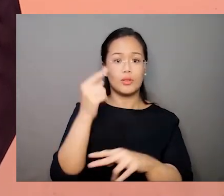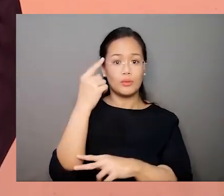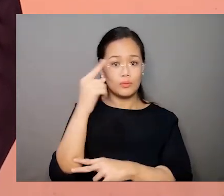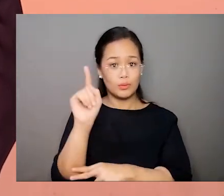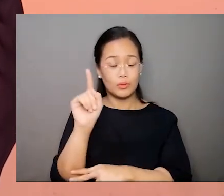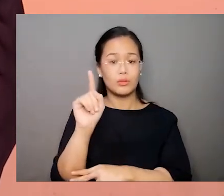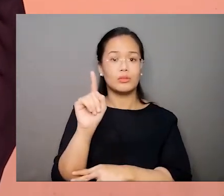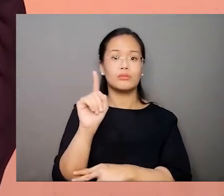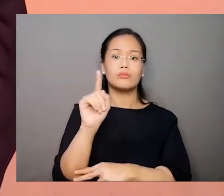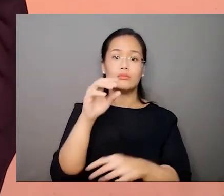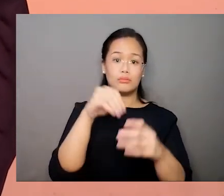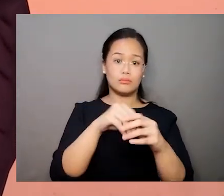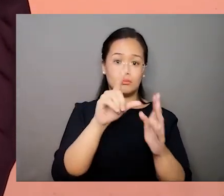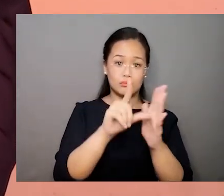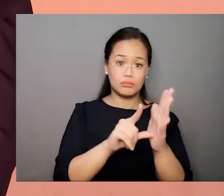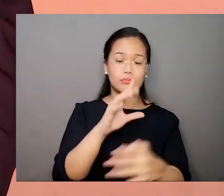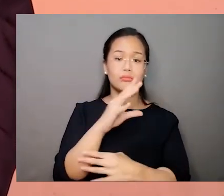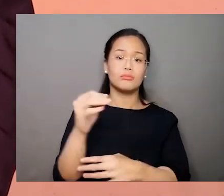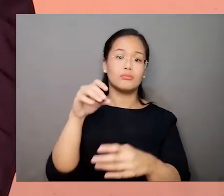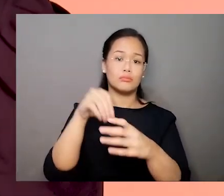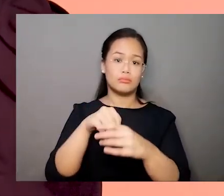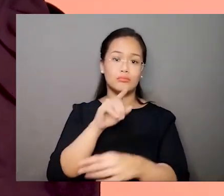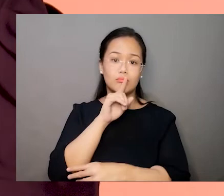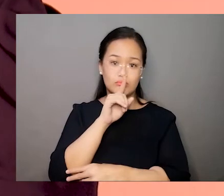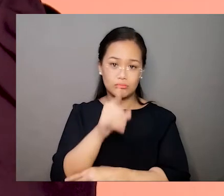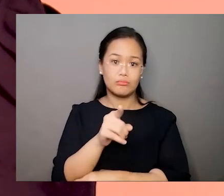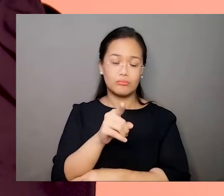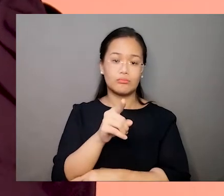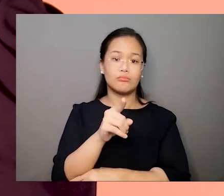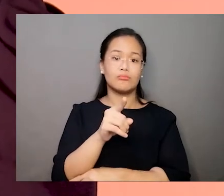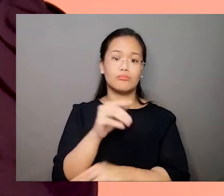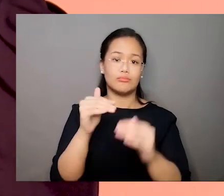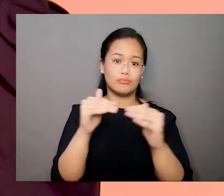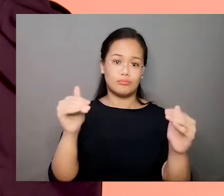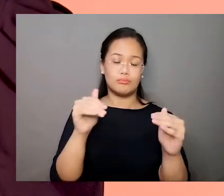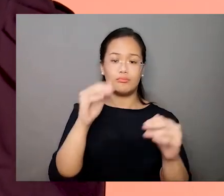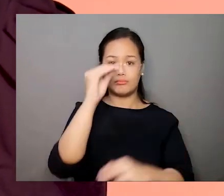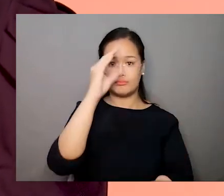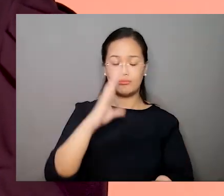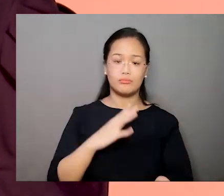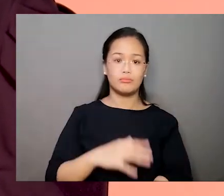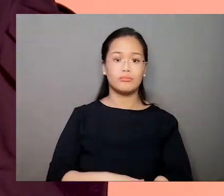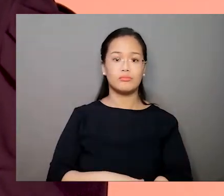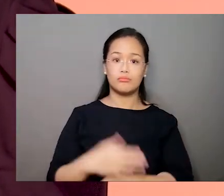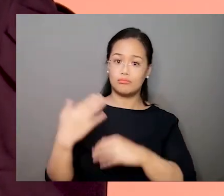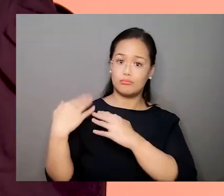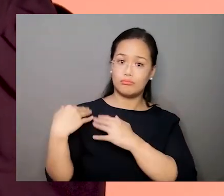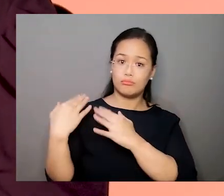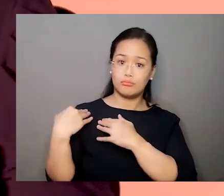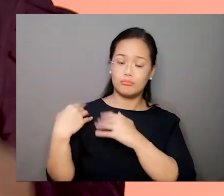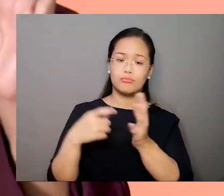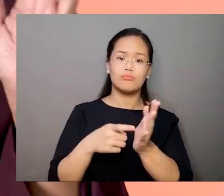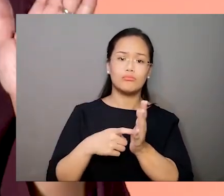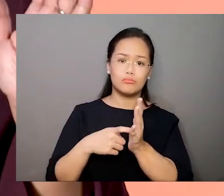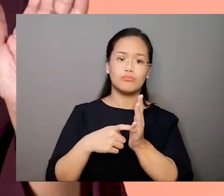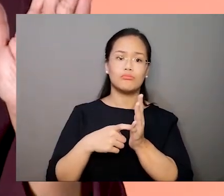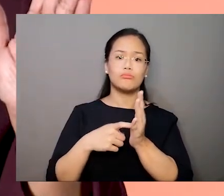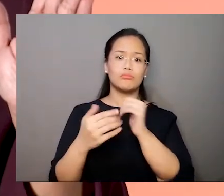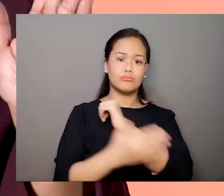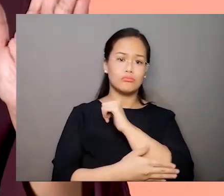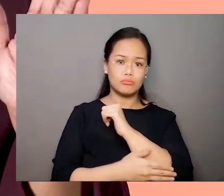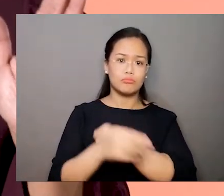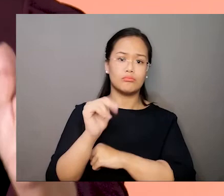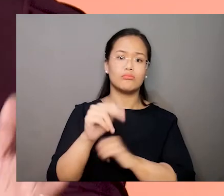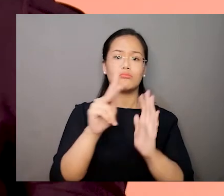well as de facto equality with men. The obligation to respect requires that states adopt a hands-off